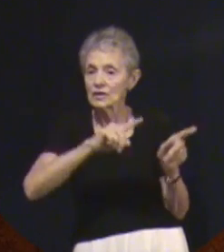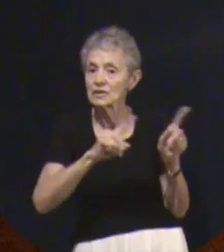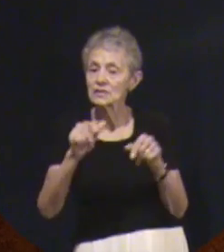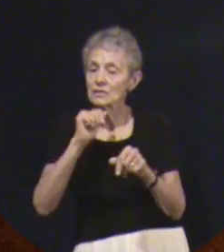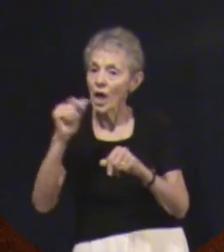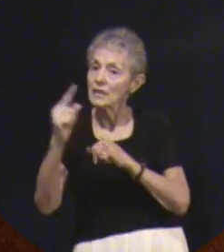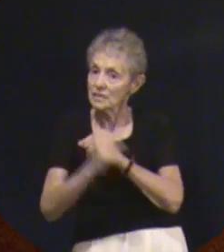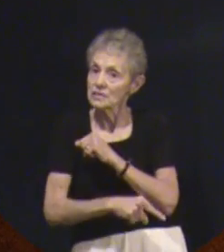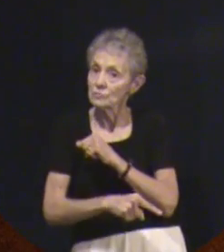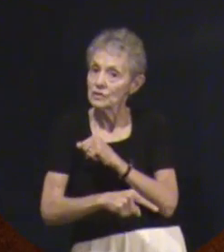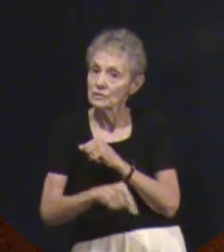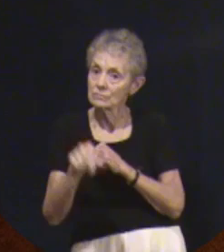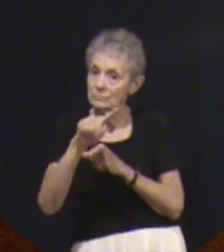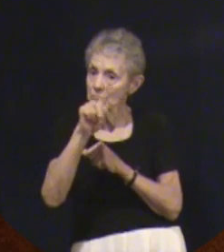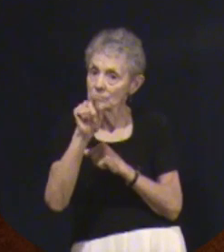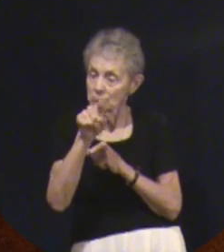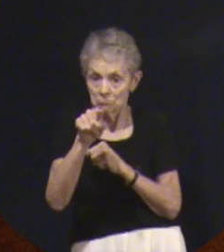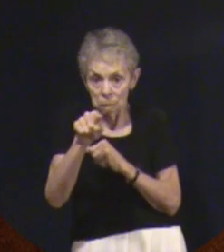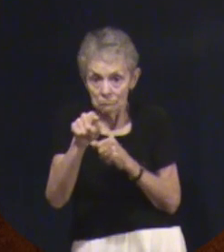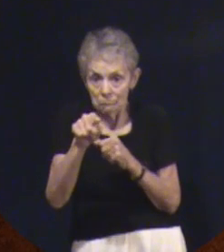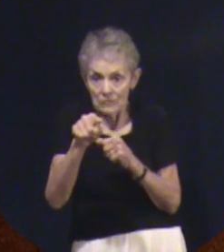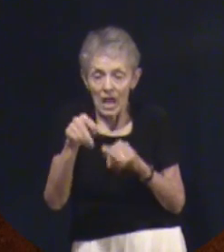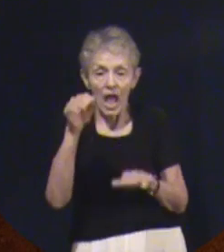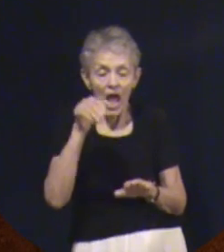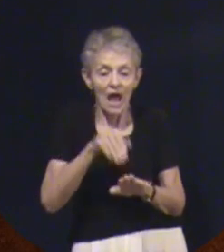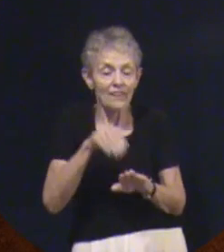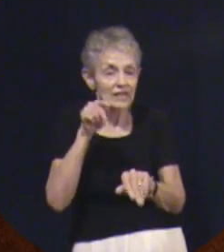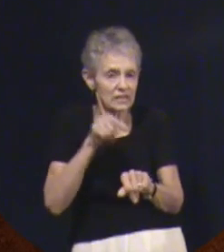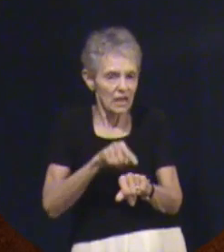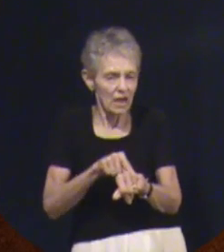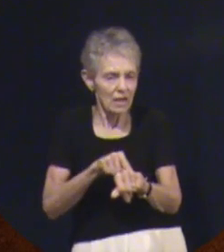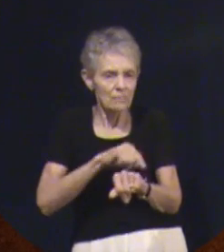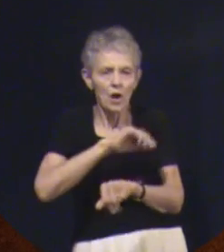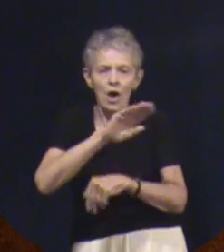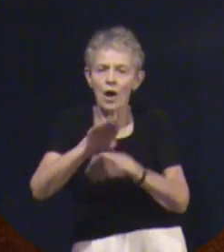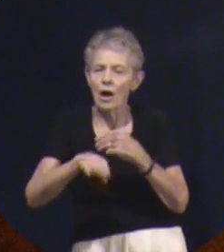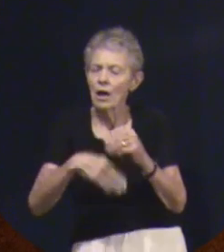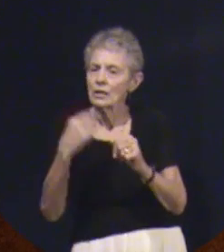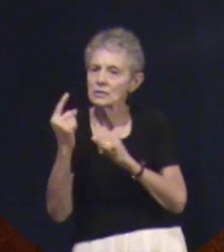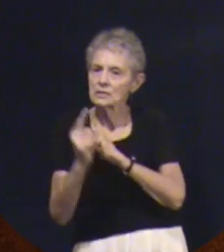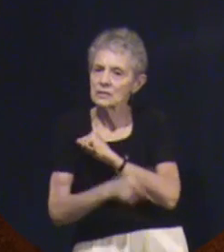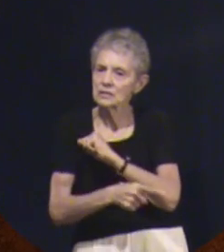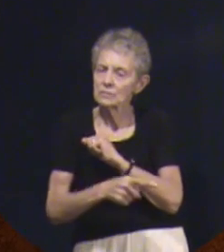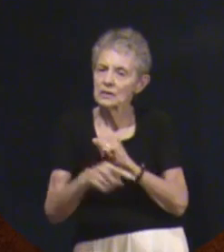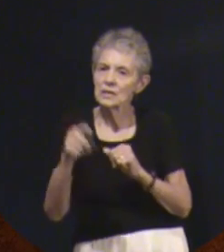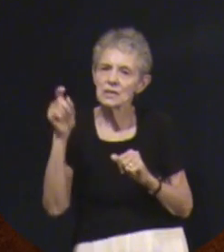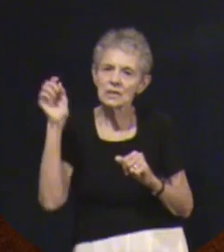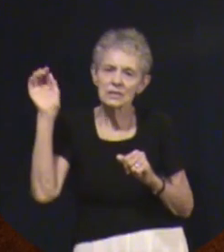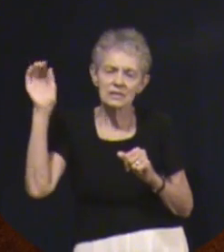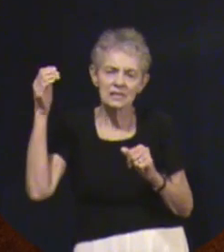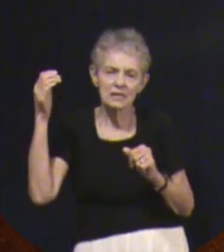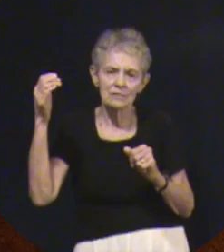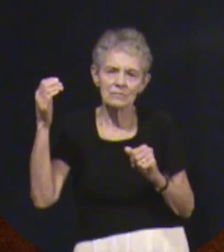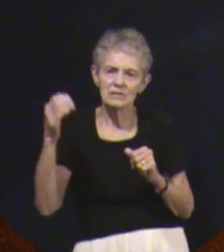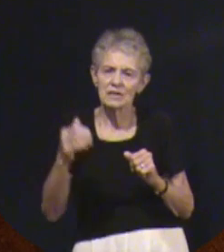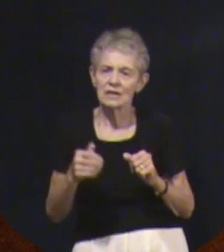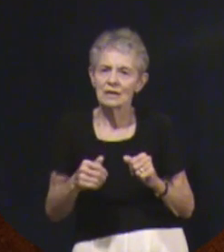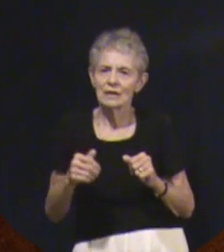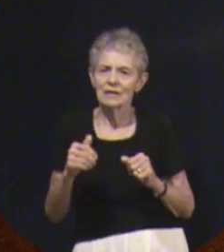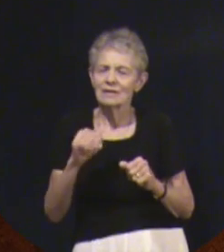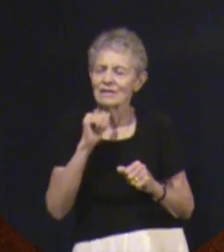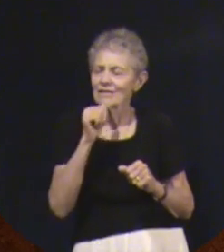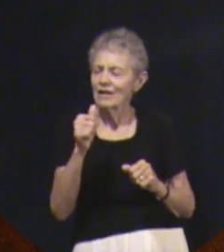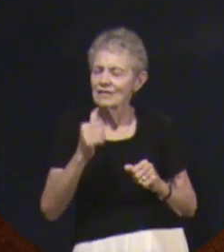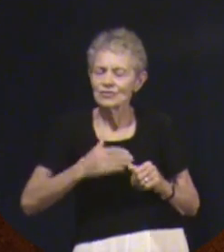not discipline? At the time, all discipline seems a cause not for joy, but